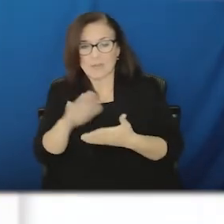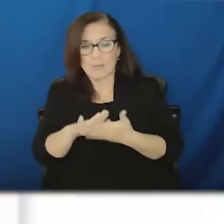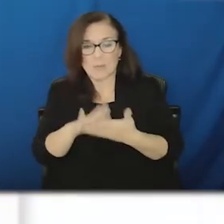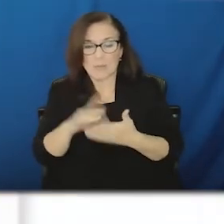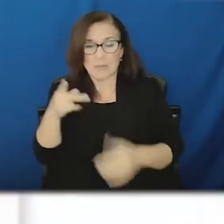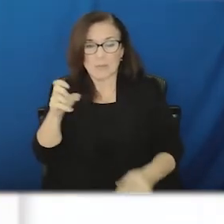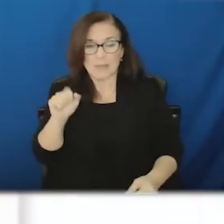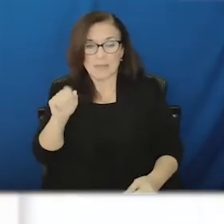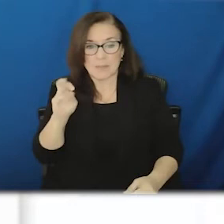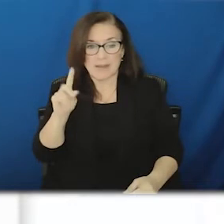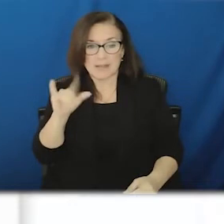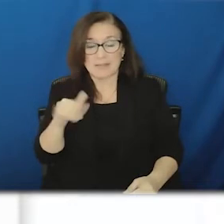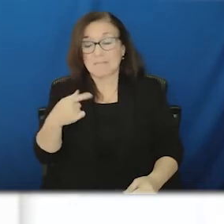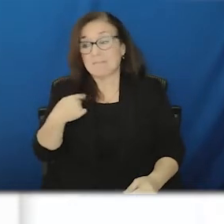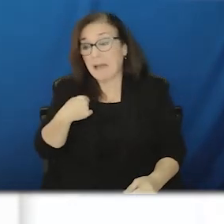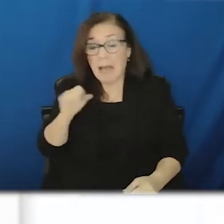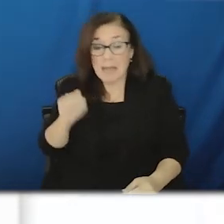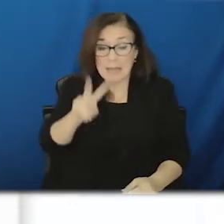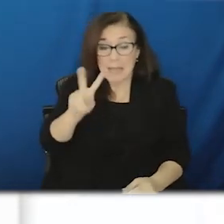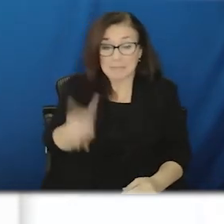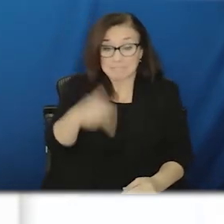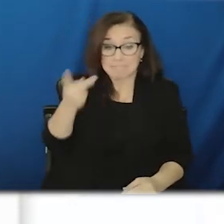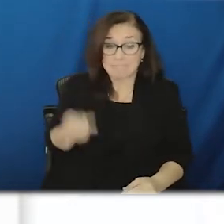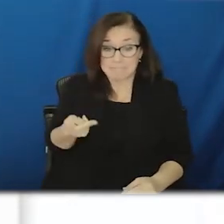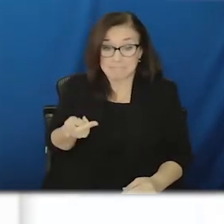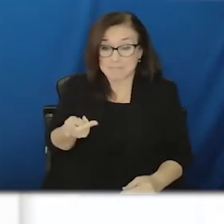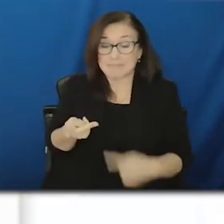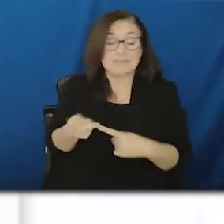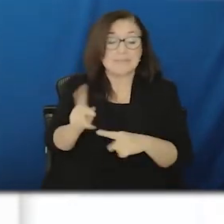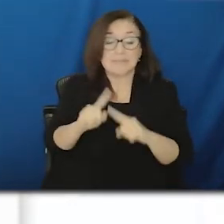Although I'm happy to do them in the opposite order, but they're agendized that way.